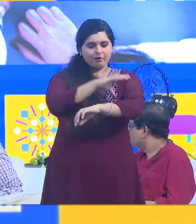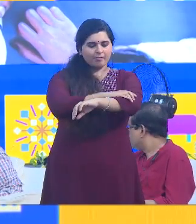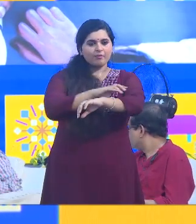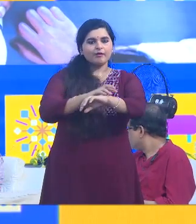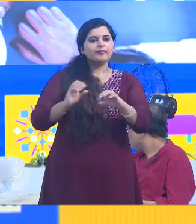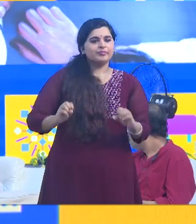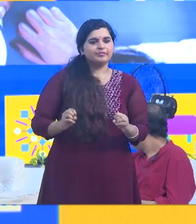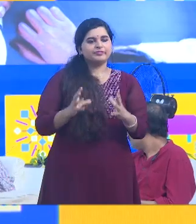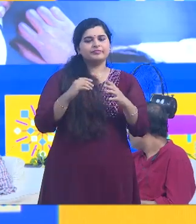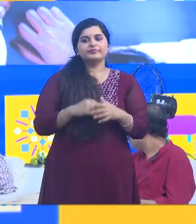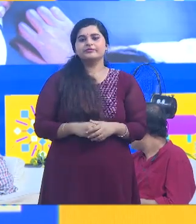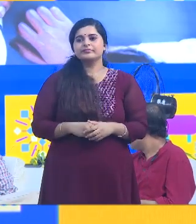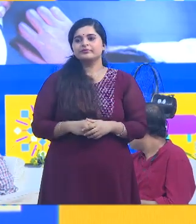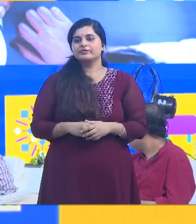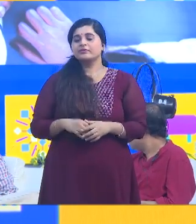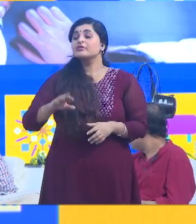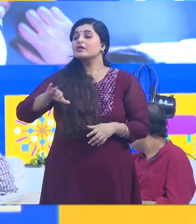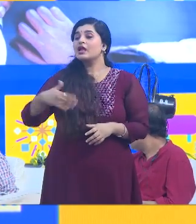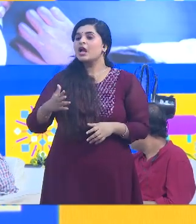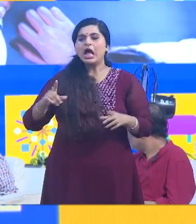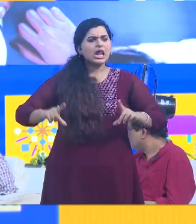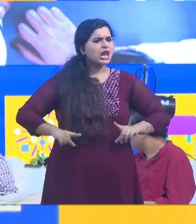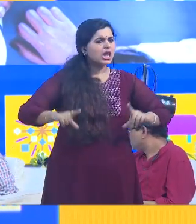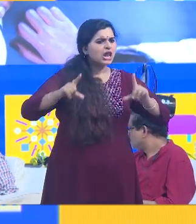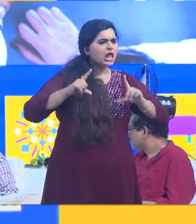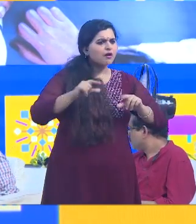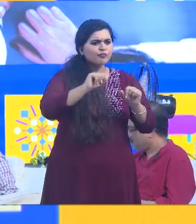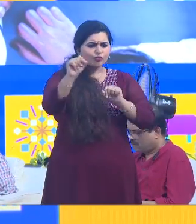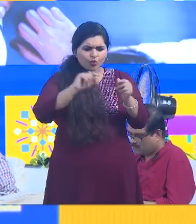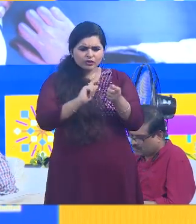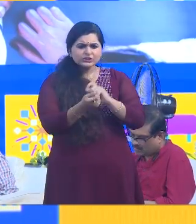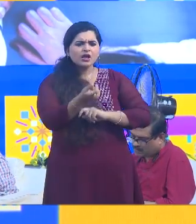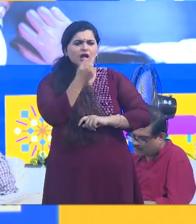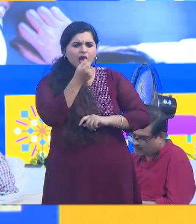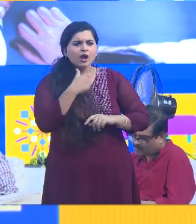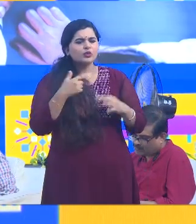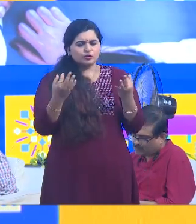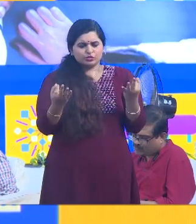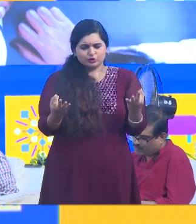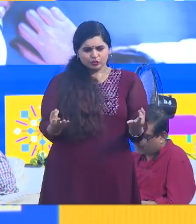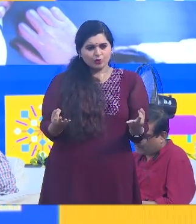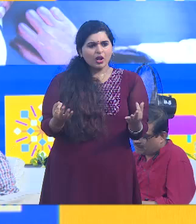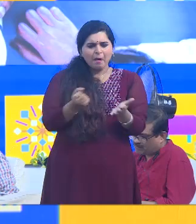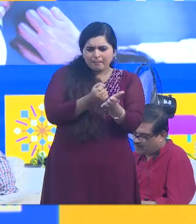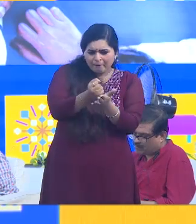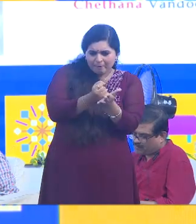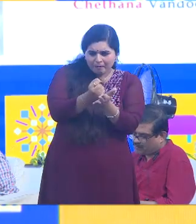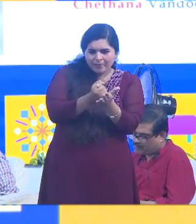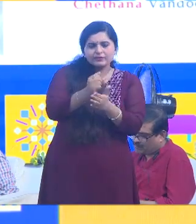Preventive and therapeutic management through lifestyle modification, medicine and practice have been provided. Yoga practice have been provided. Next.